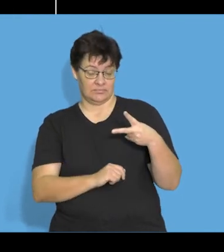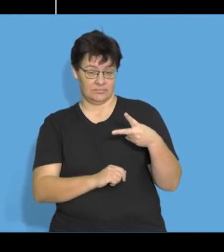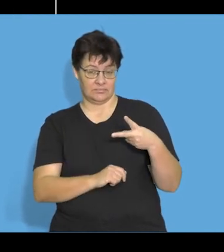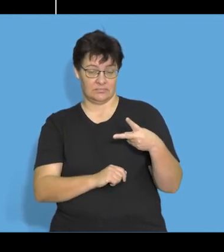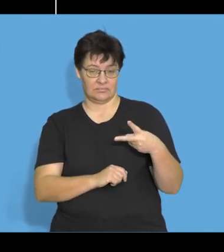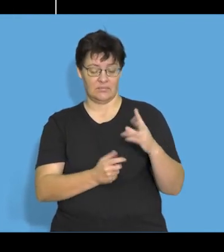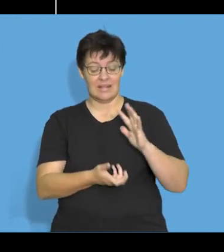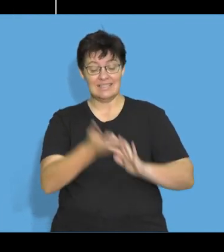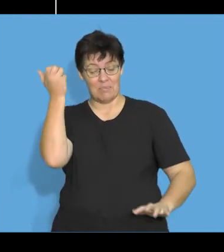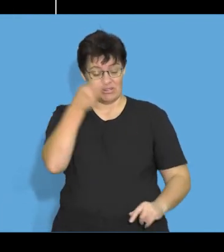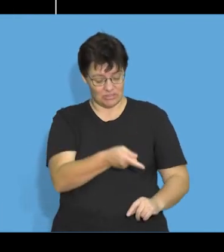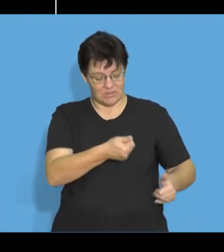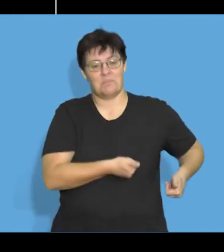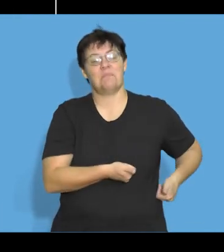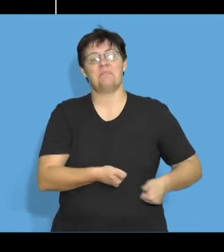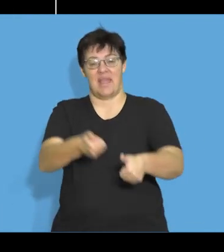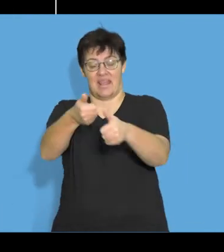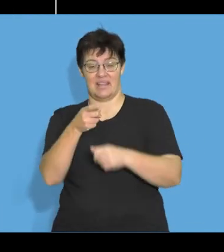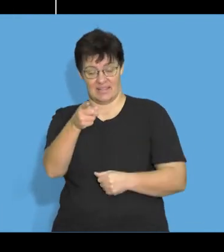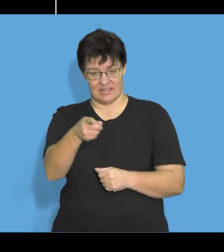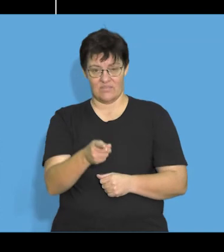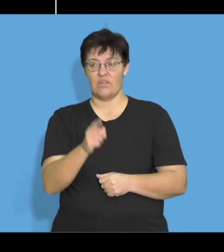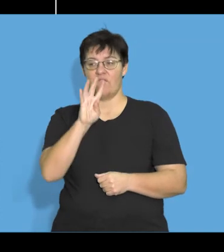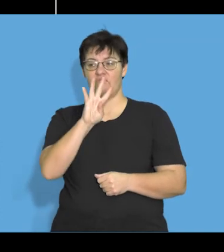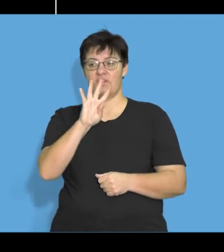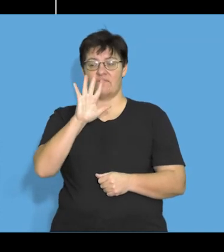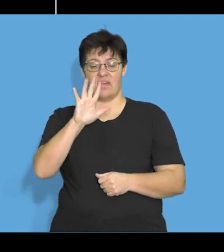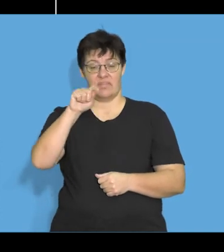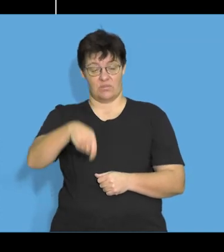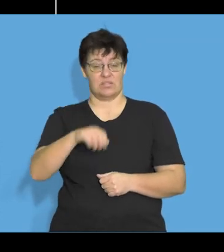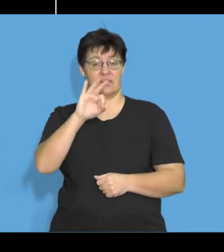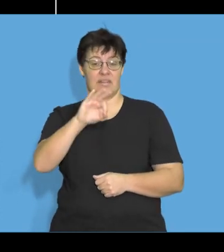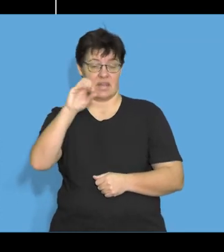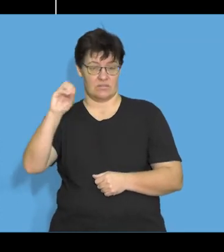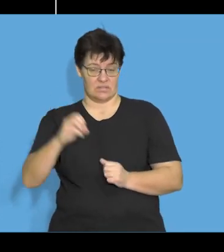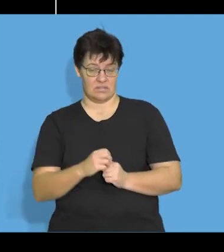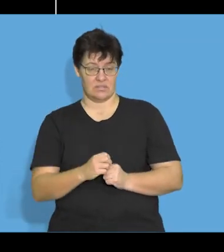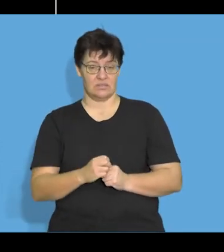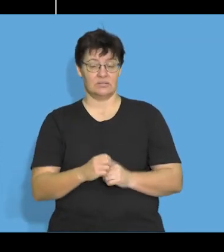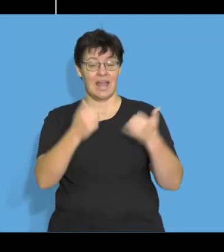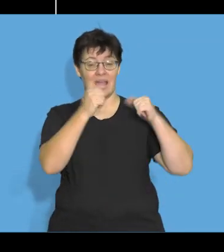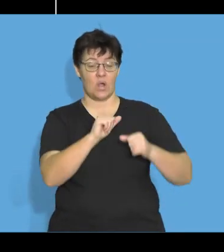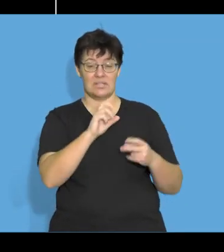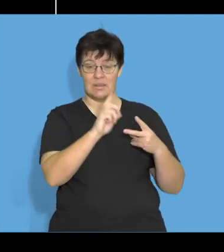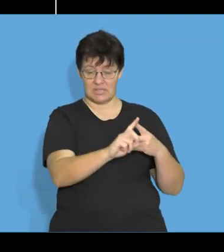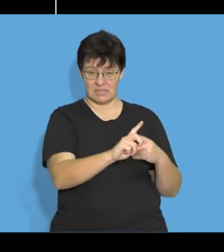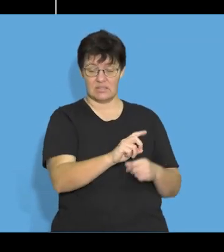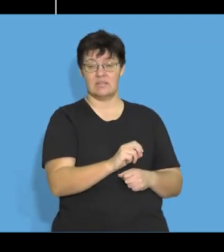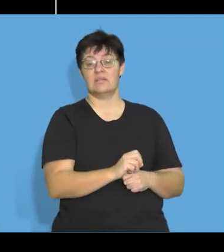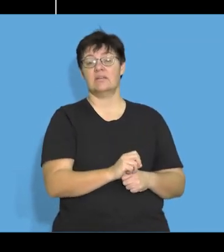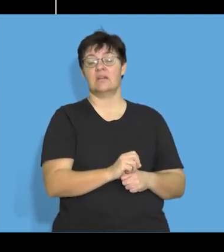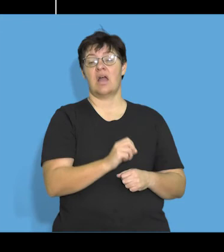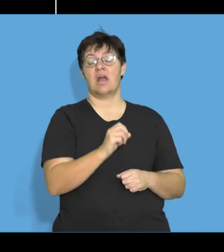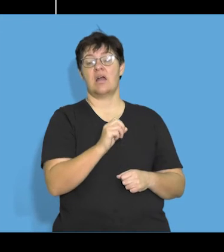damaged goods were returned to the creditors for 45,300. Account debited is your creditors